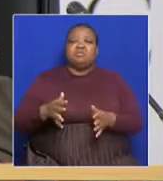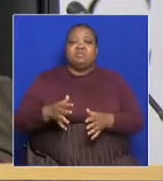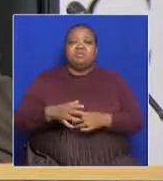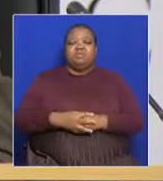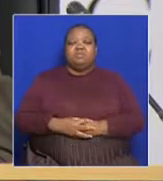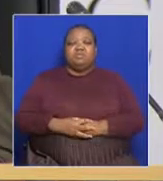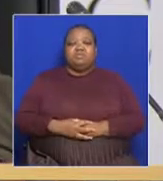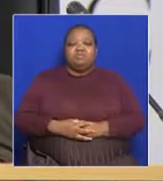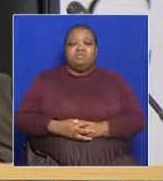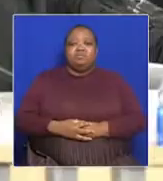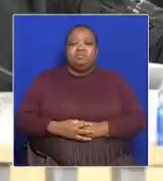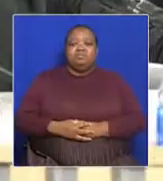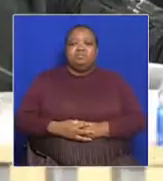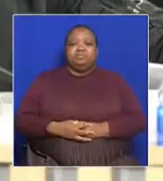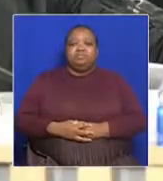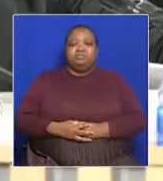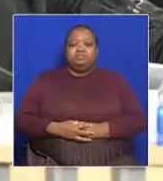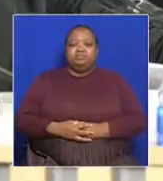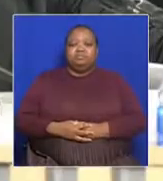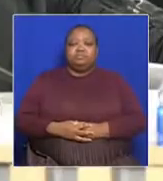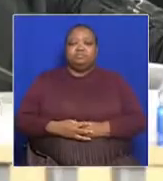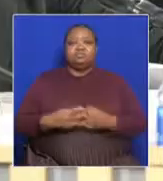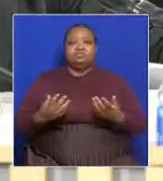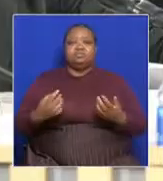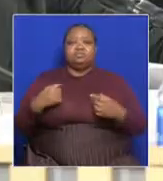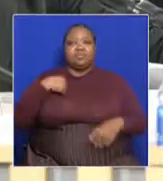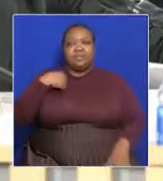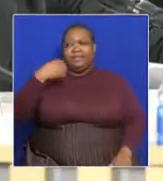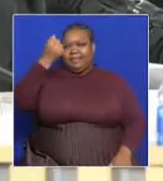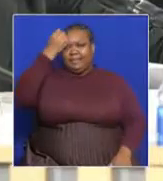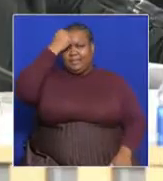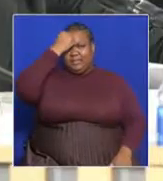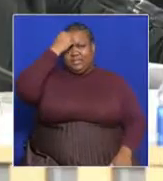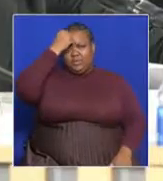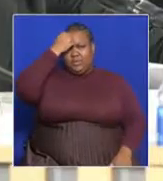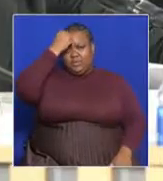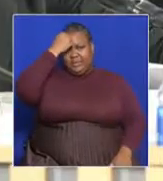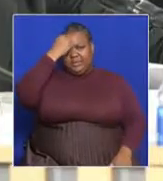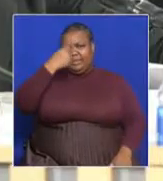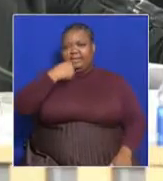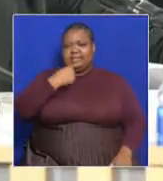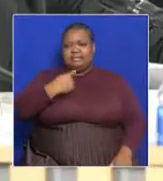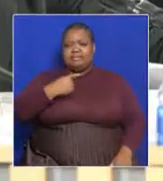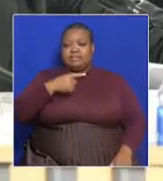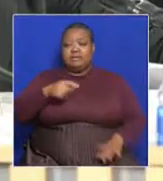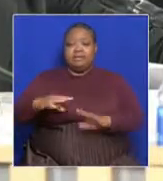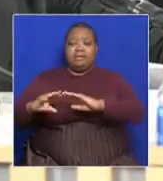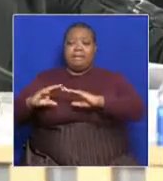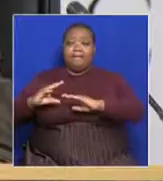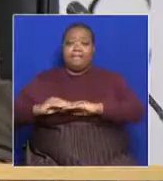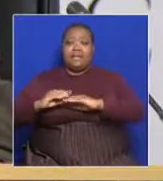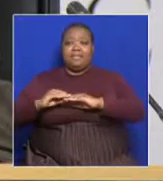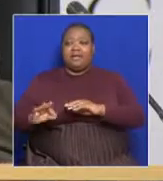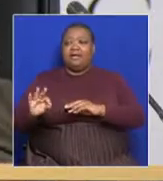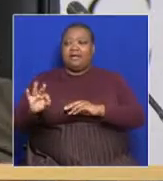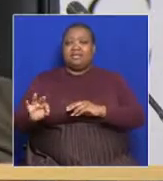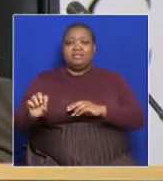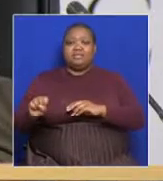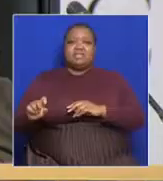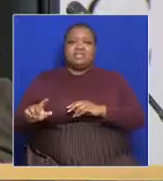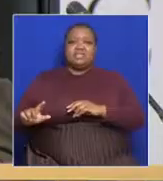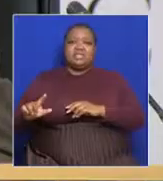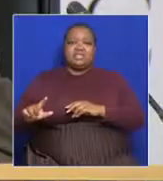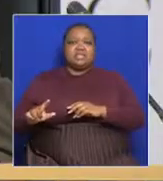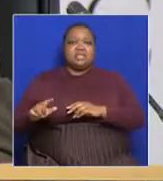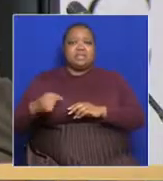Commissioner. How stupid would I be to go and tell a member of FSL, knowing I'm planning to steal